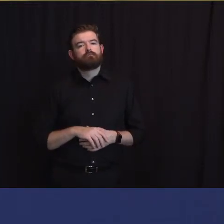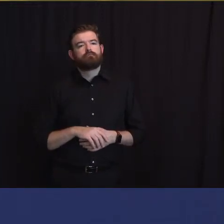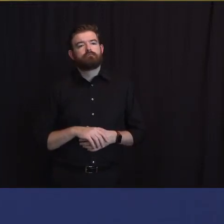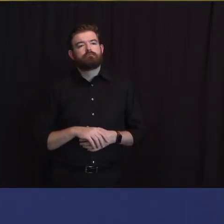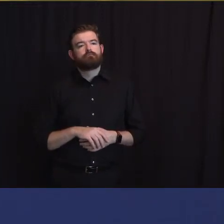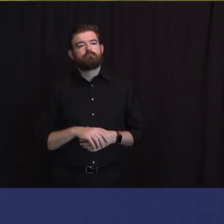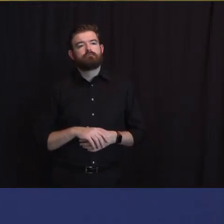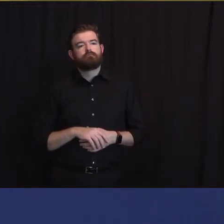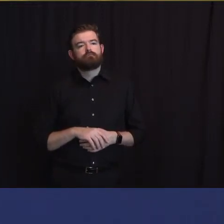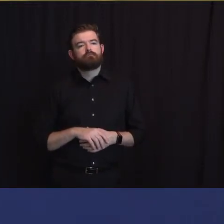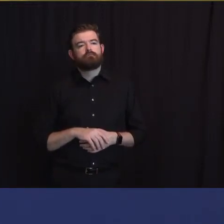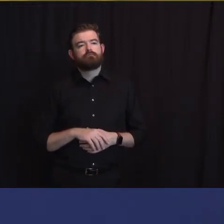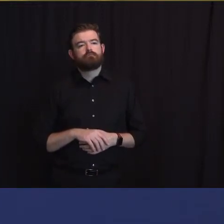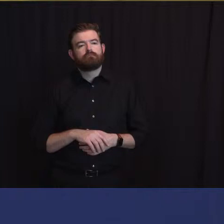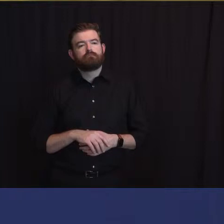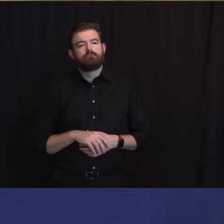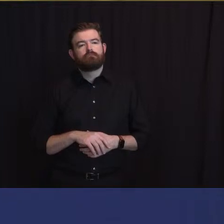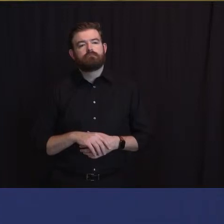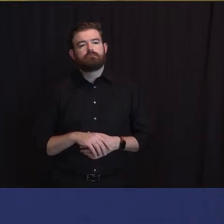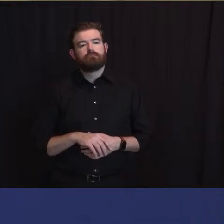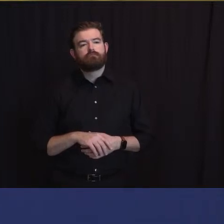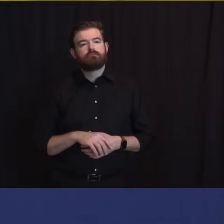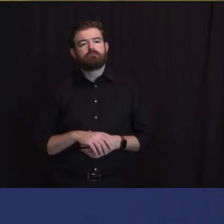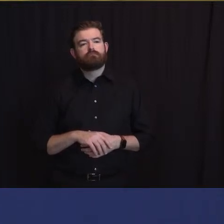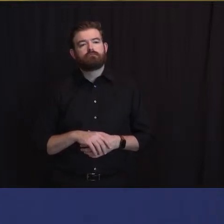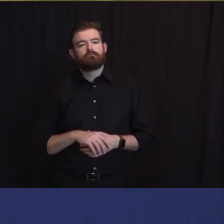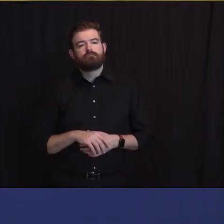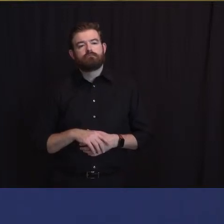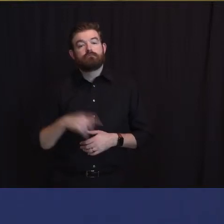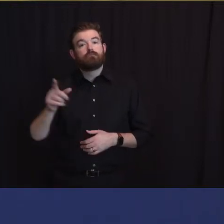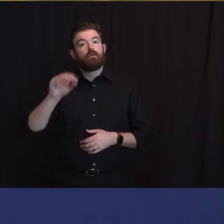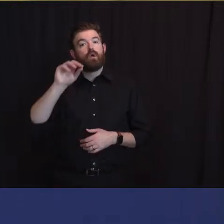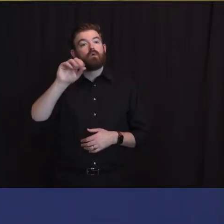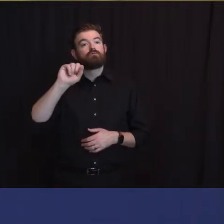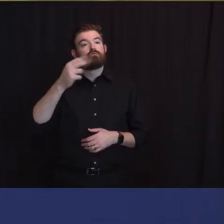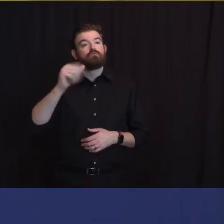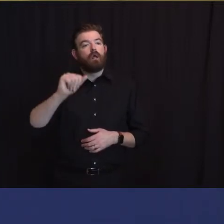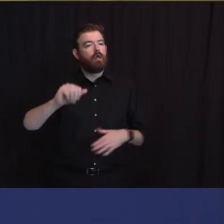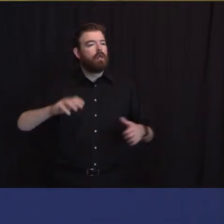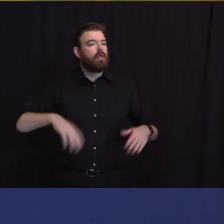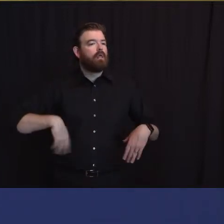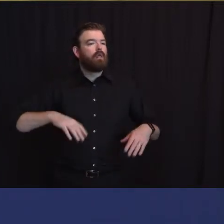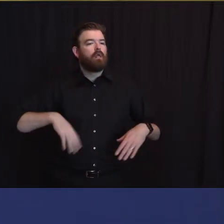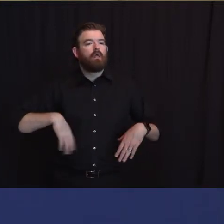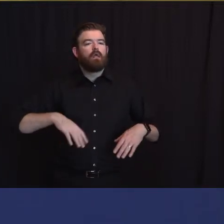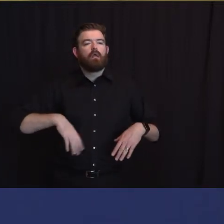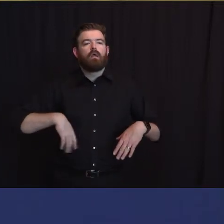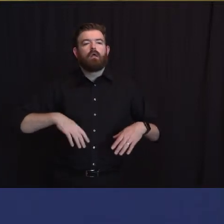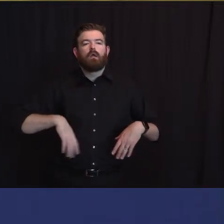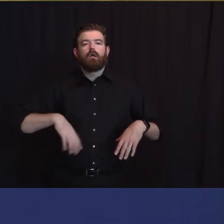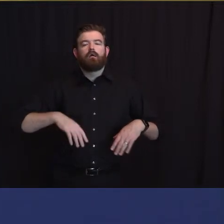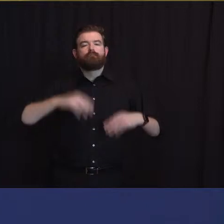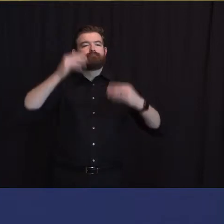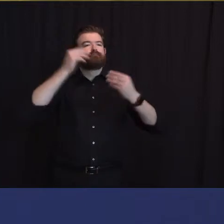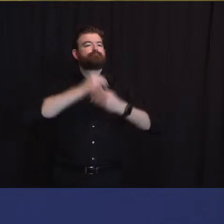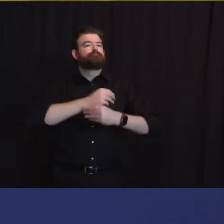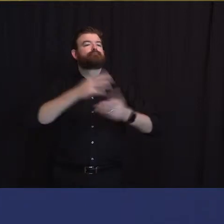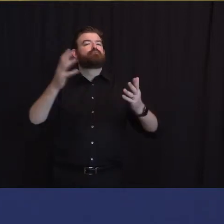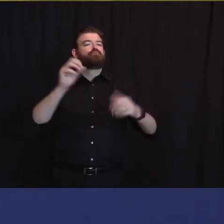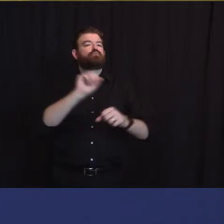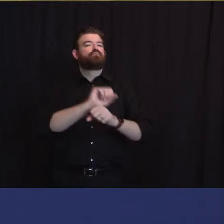of, remember, OSHA has still not put out workplace guidance. And in the absence of that step last year, we put out our own